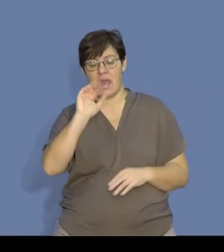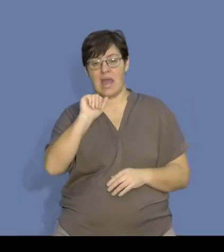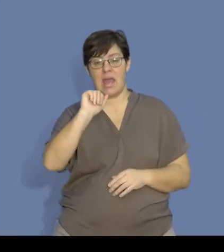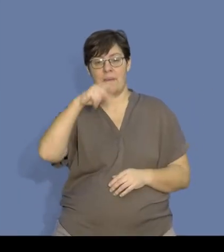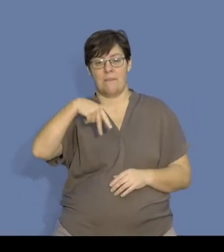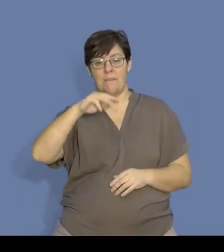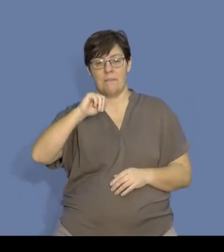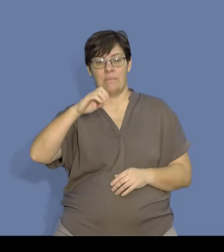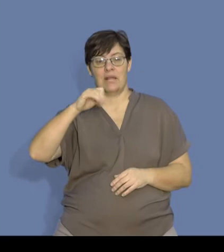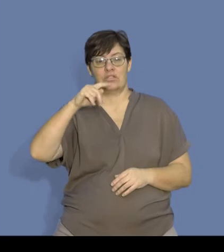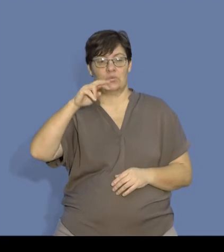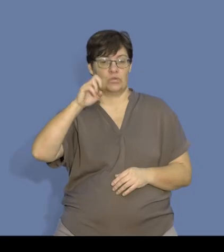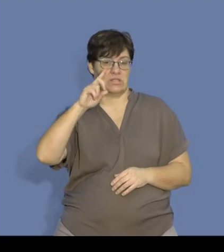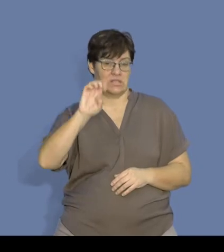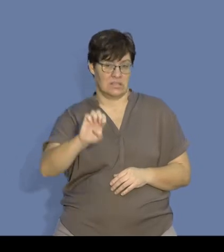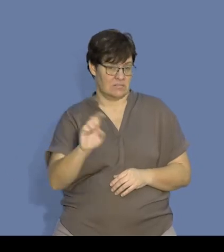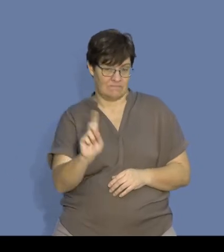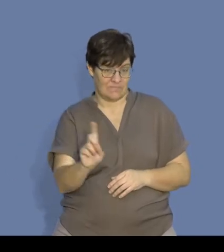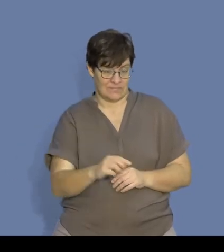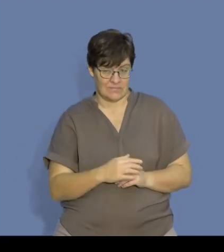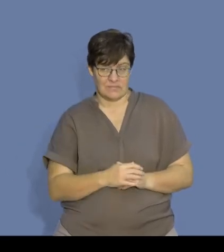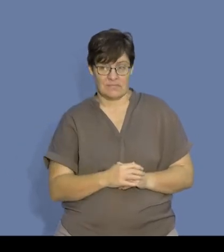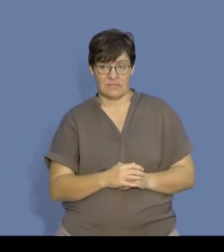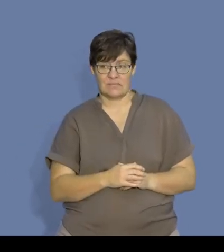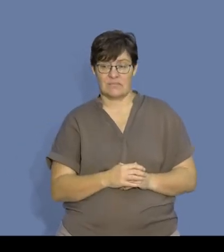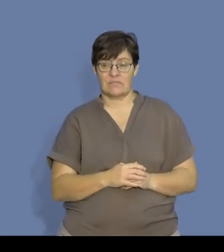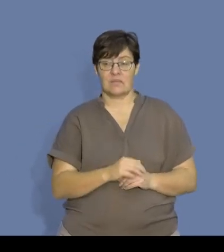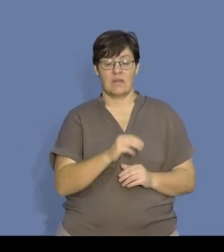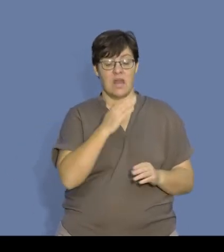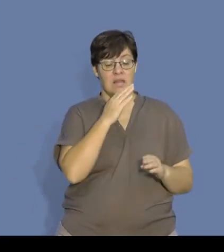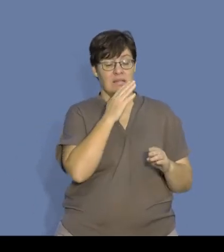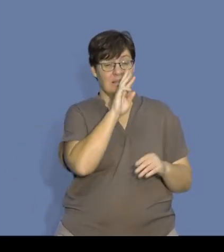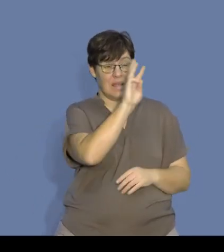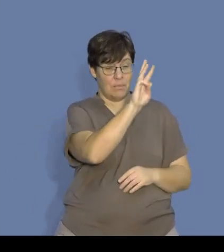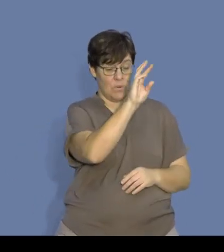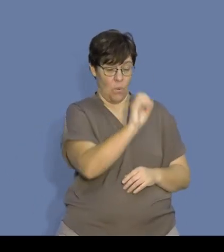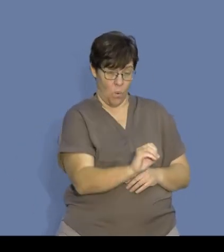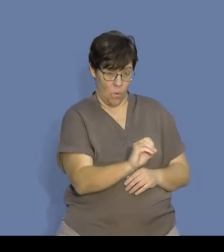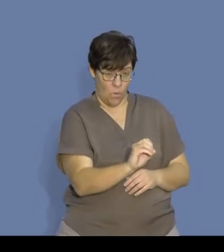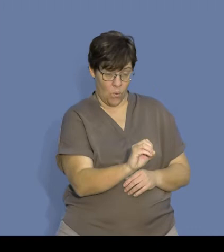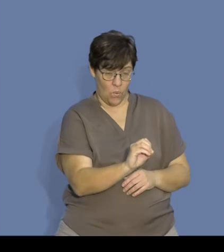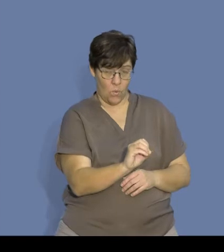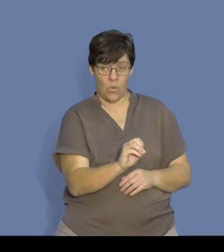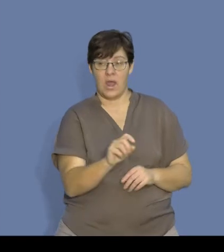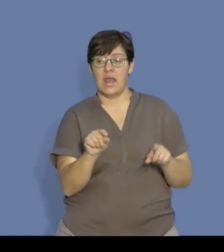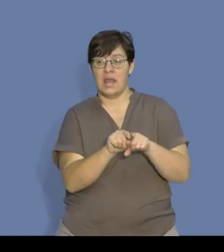So work function, now watch, we have an O. It goes with the